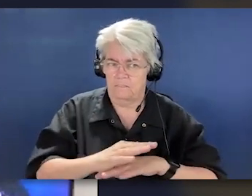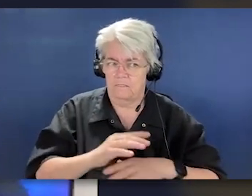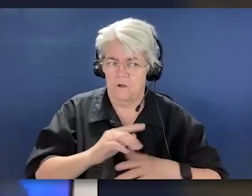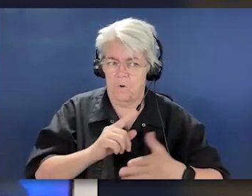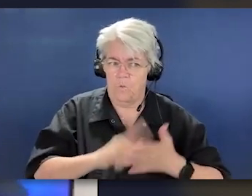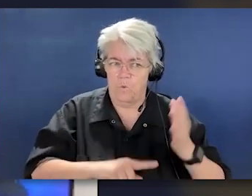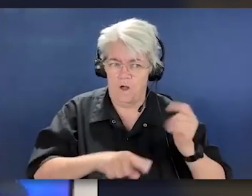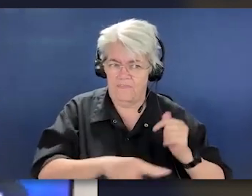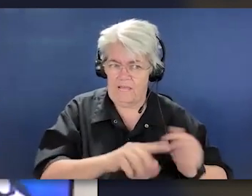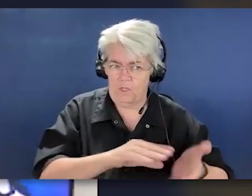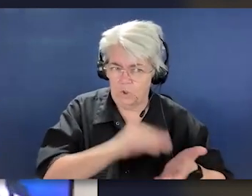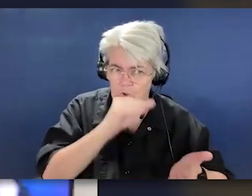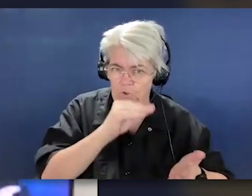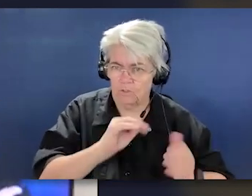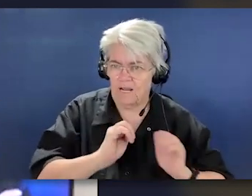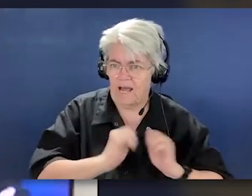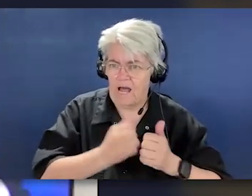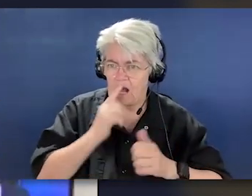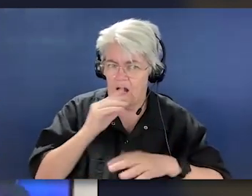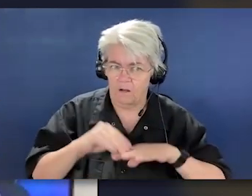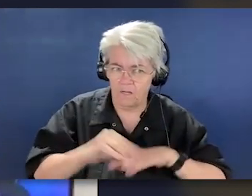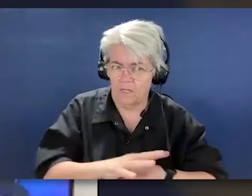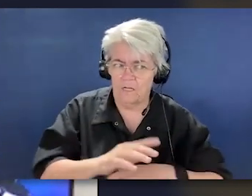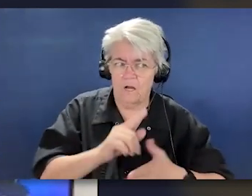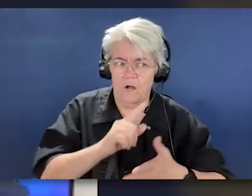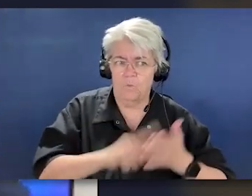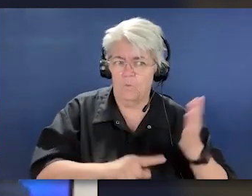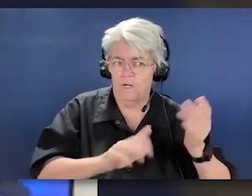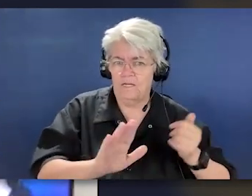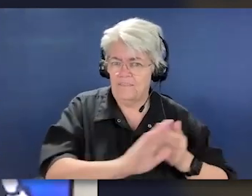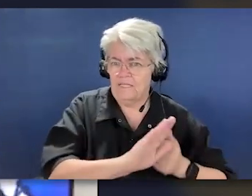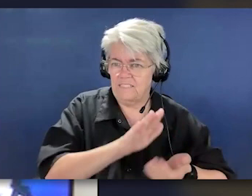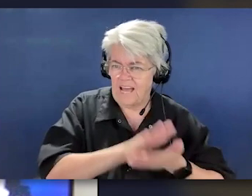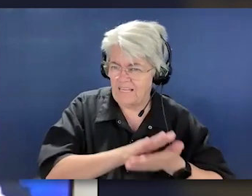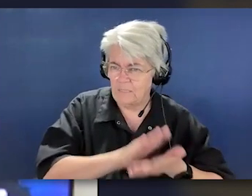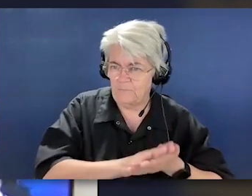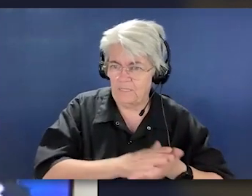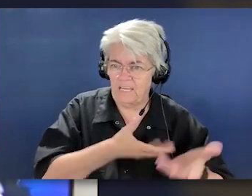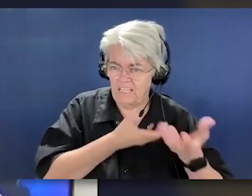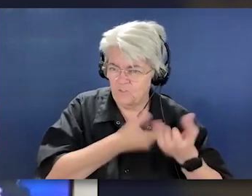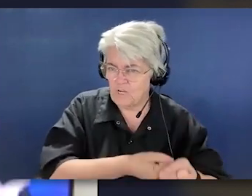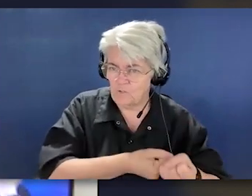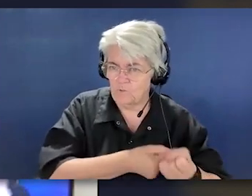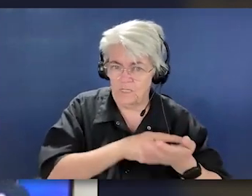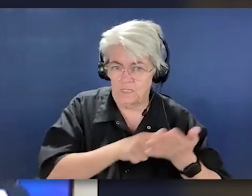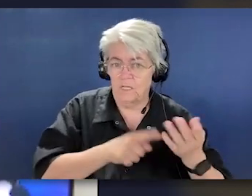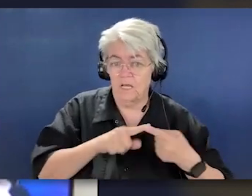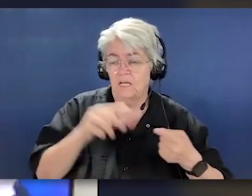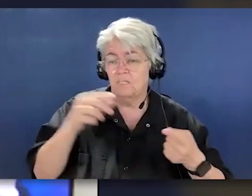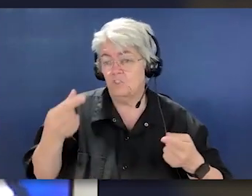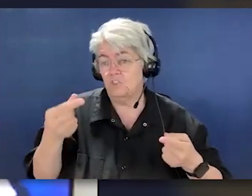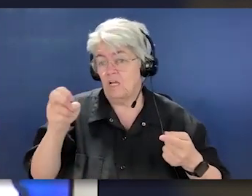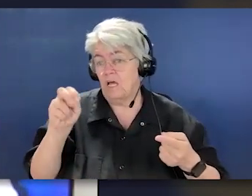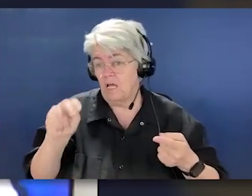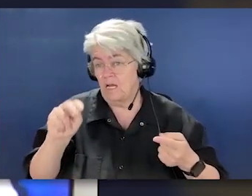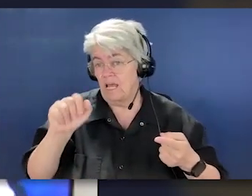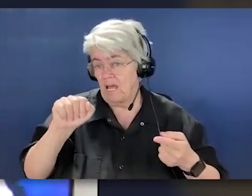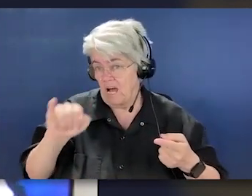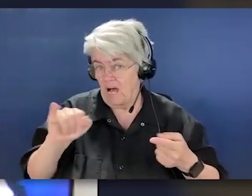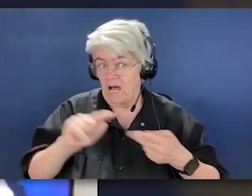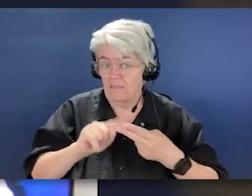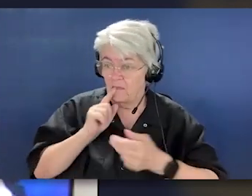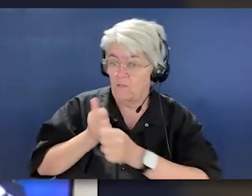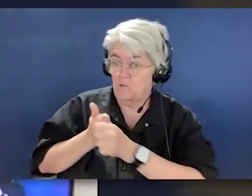teaching, and academic integrity. Generative artificial intelligence, specifically tools that use large language models,